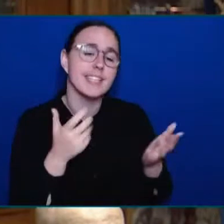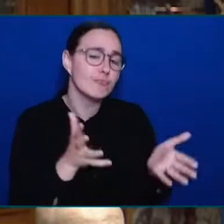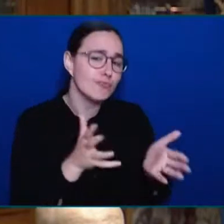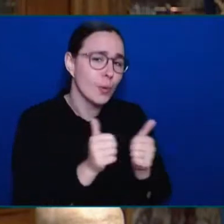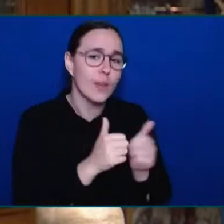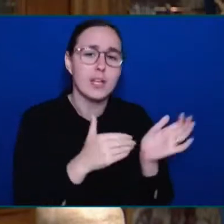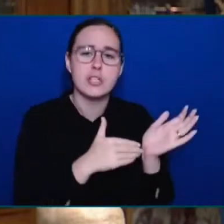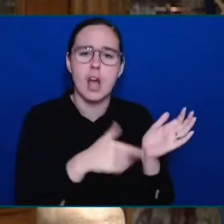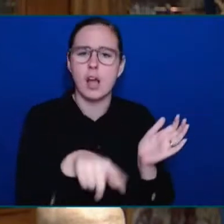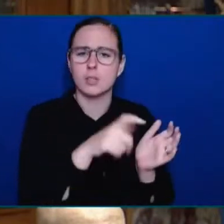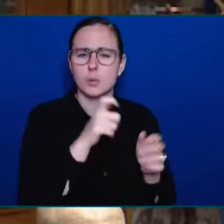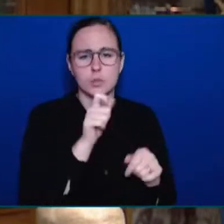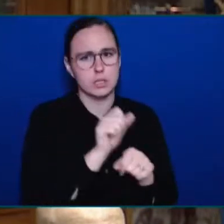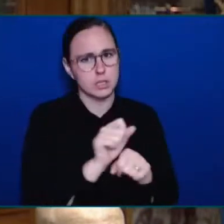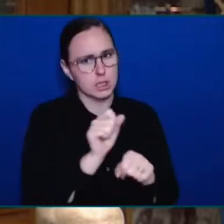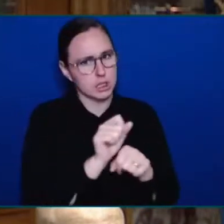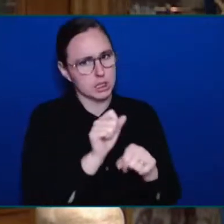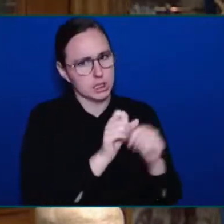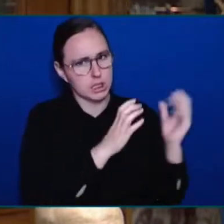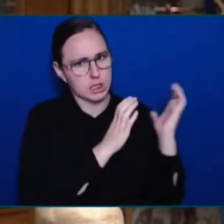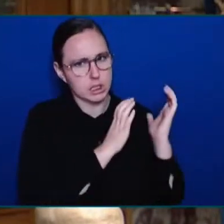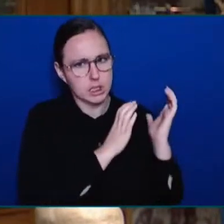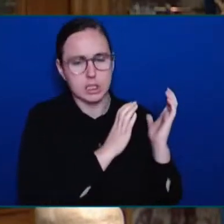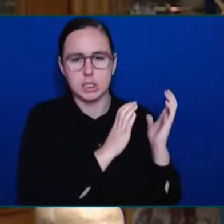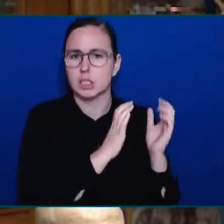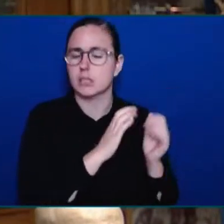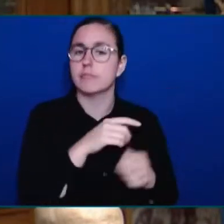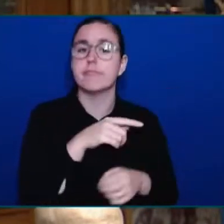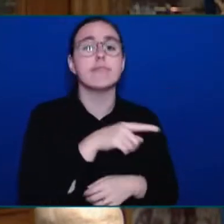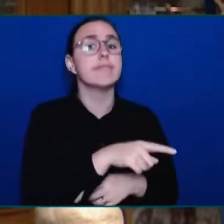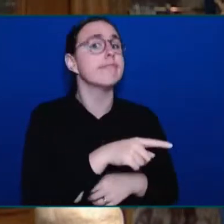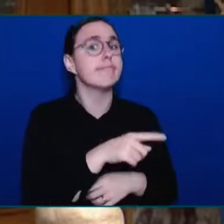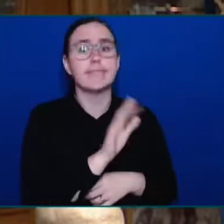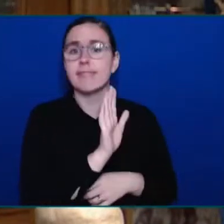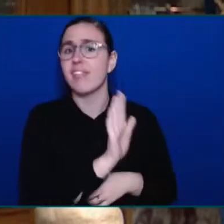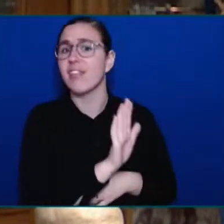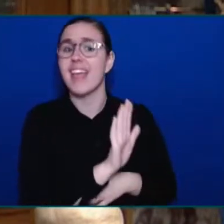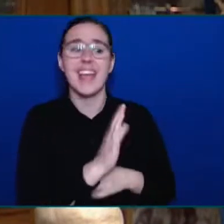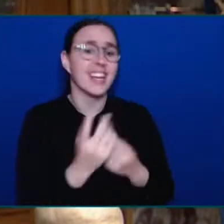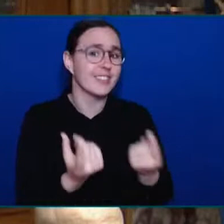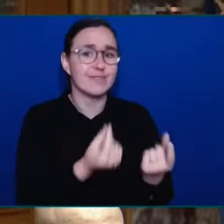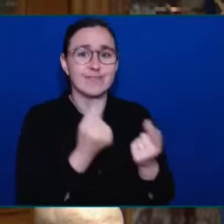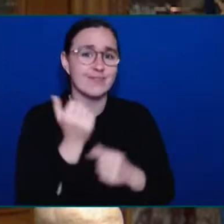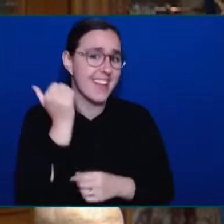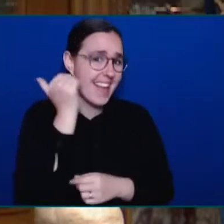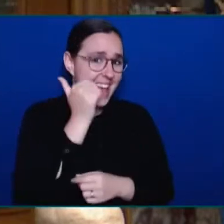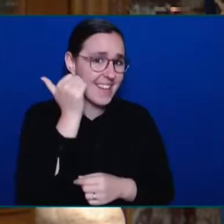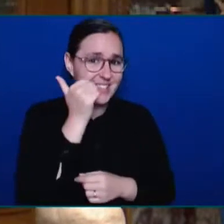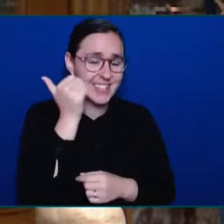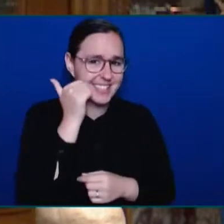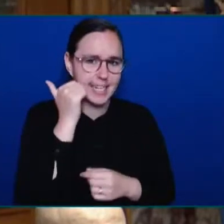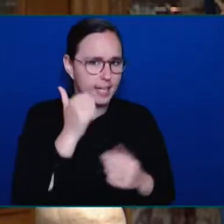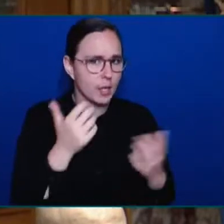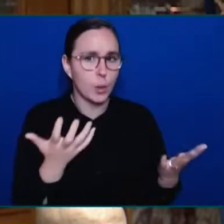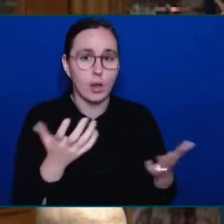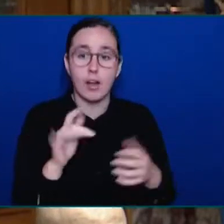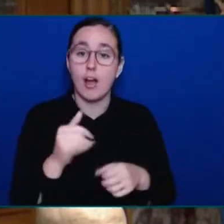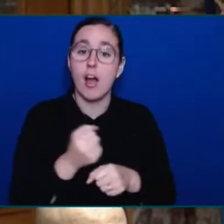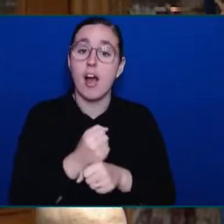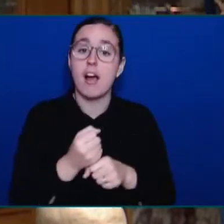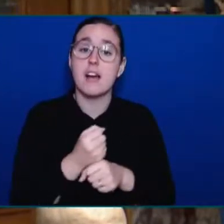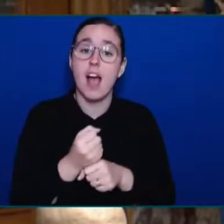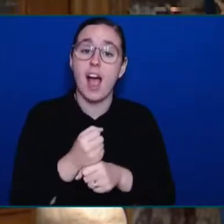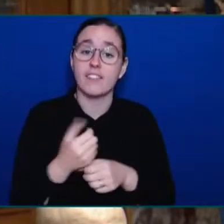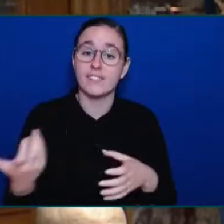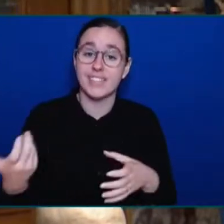has been taken away. In New Denver, ambulances aren't coming when they're needed because the single truck available in the region has been sent out